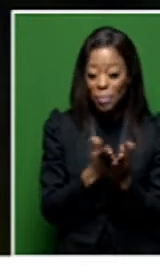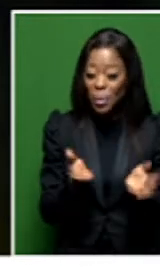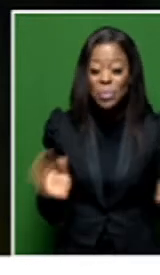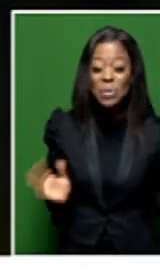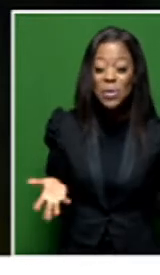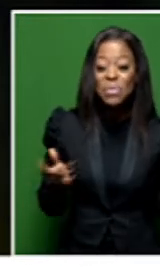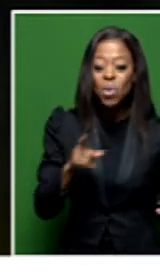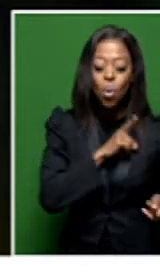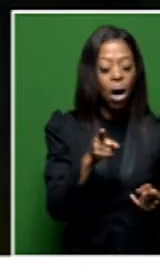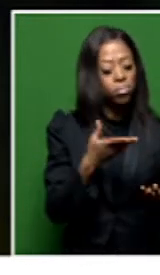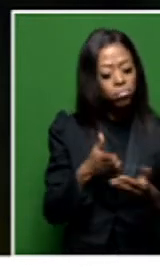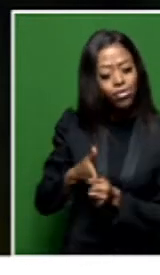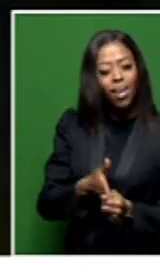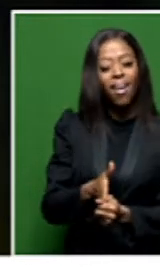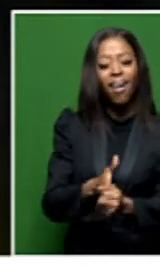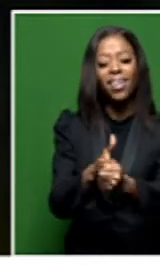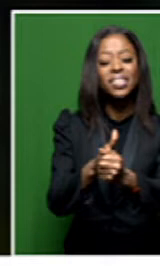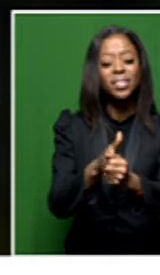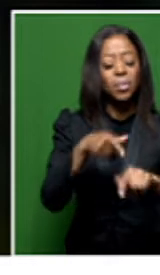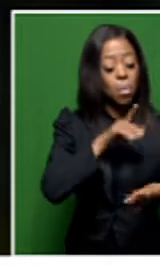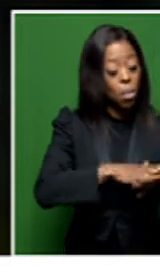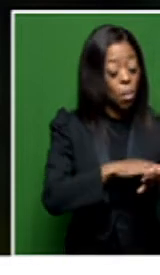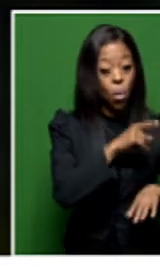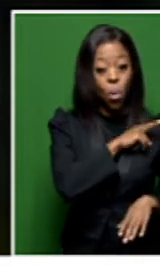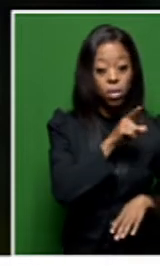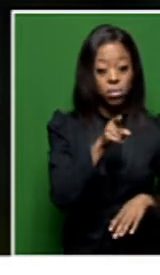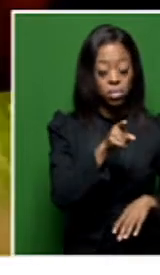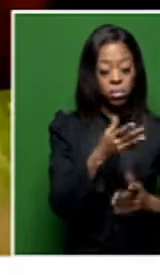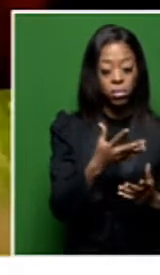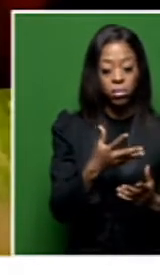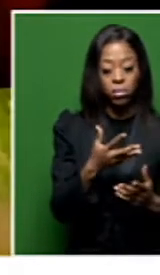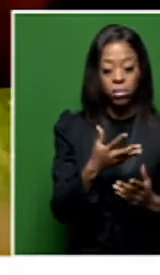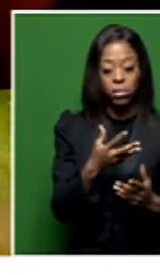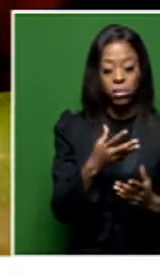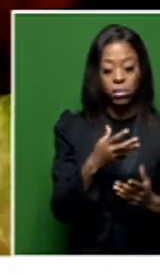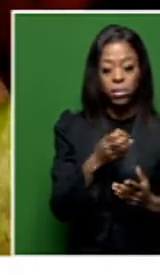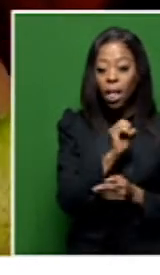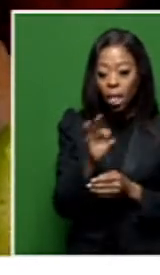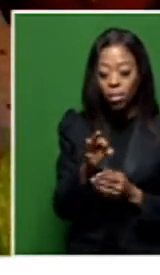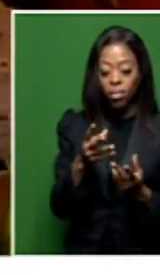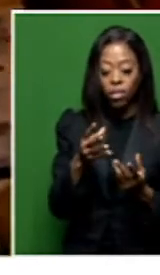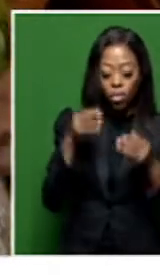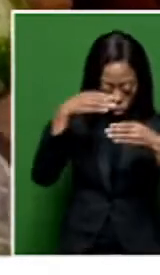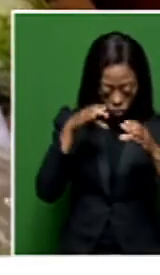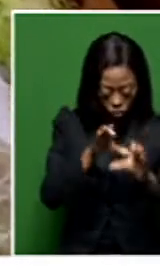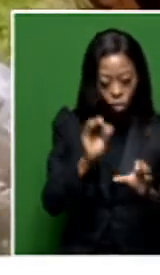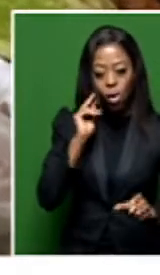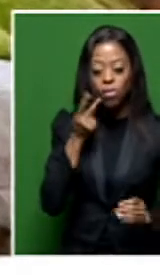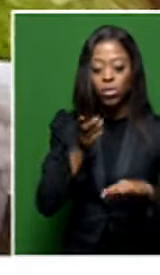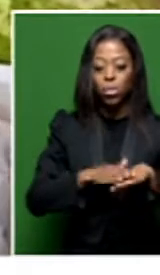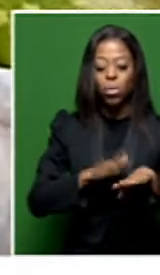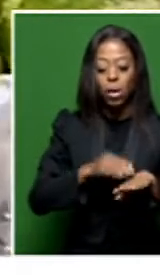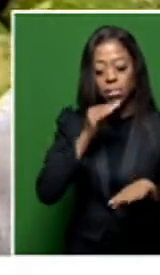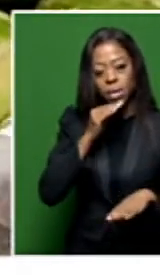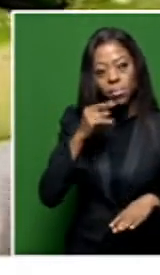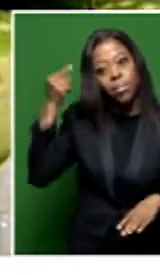book is really a guide, It shows you, because the thing about about being plant-based is that it's a consciousness that you need to